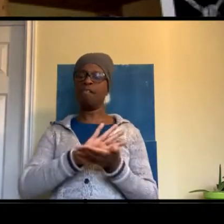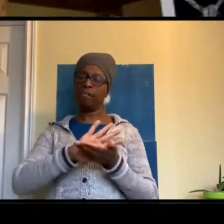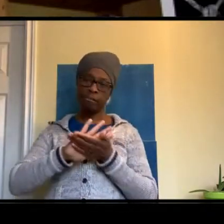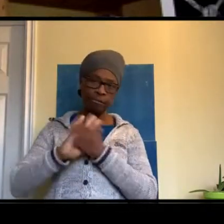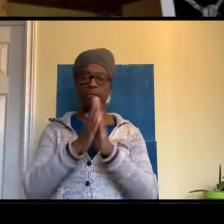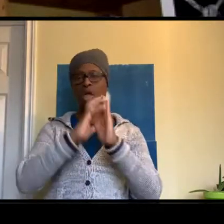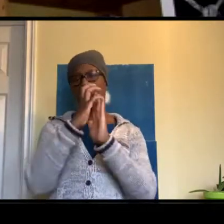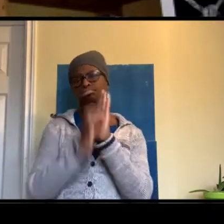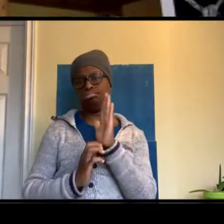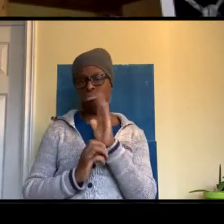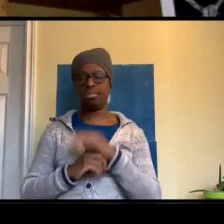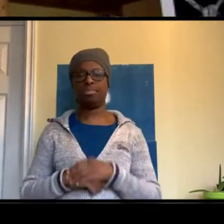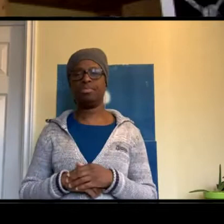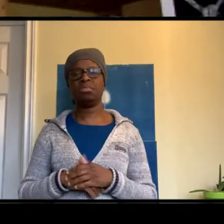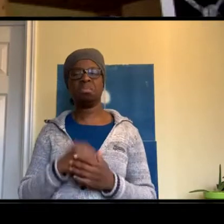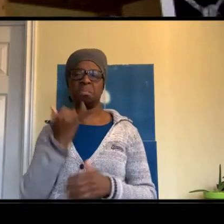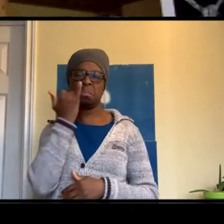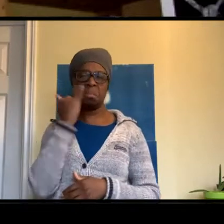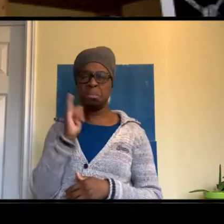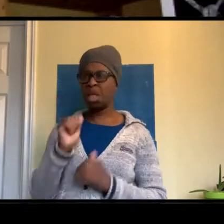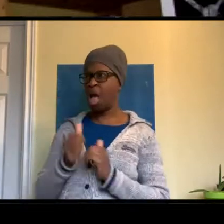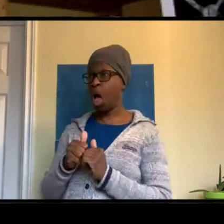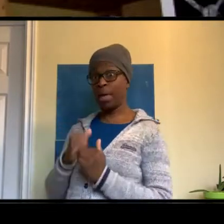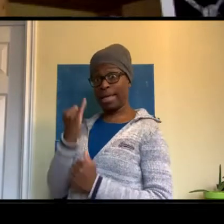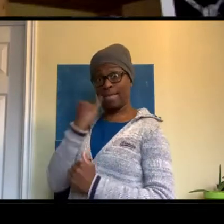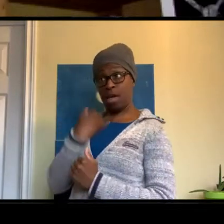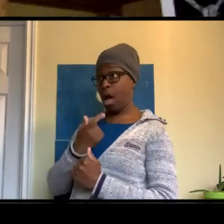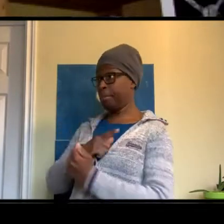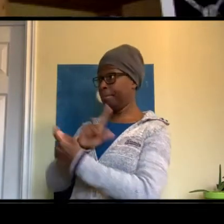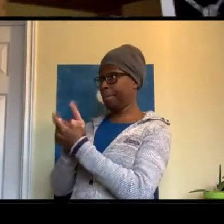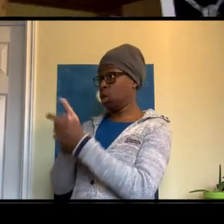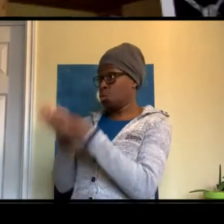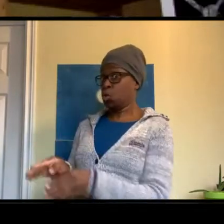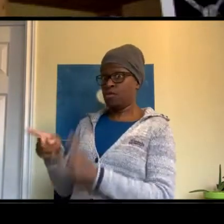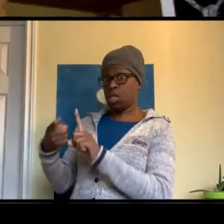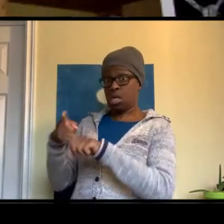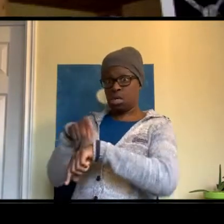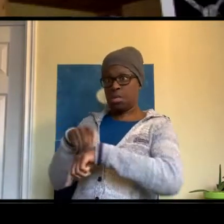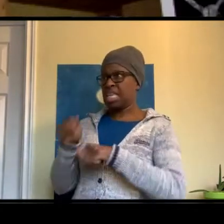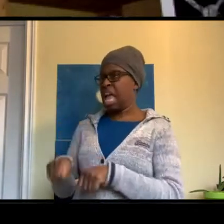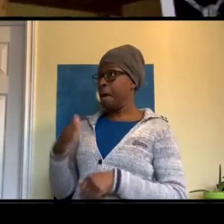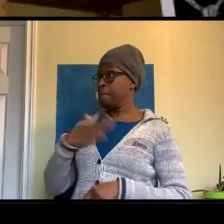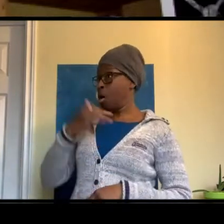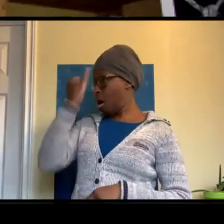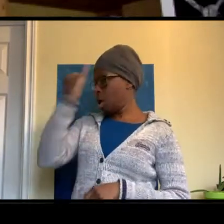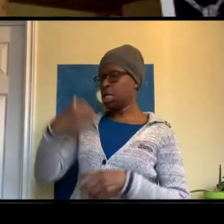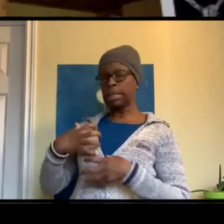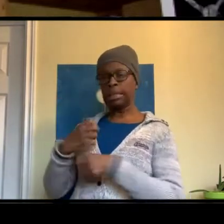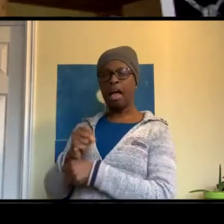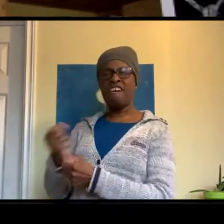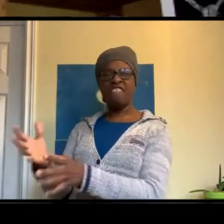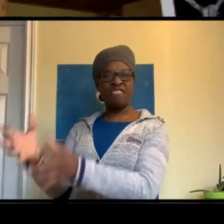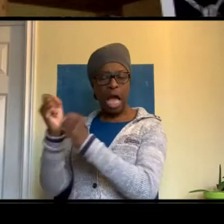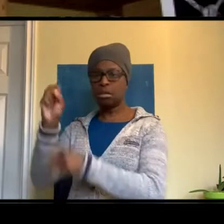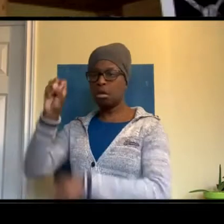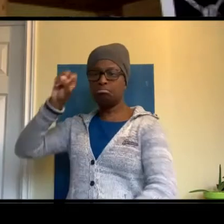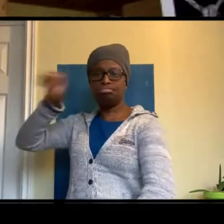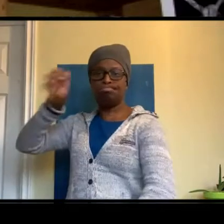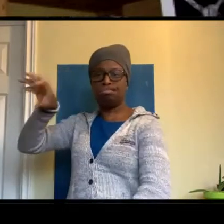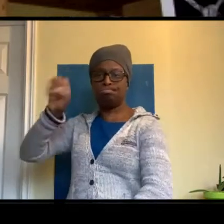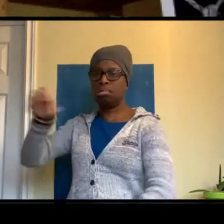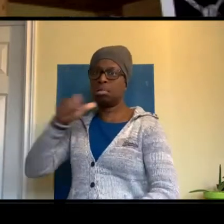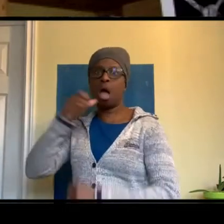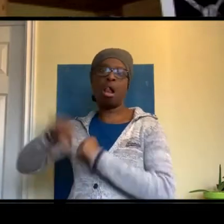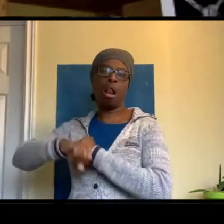as quick and concise a way as possible. Let's say you've got 2 minutes of this person's time. And this is, again, when your